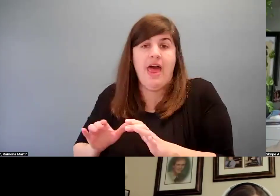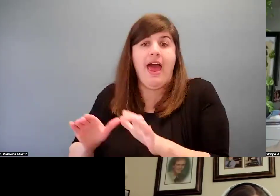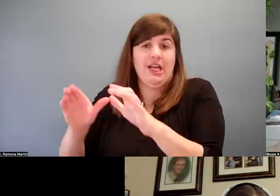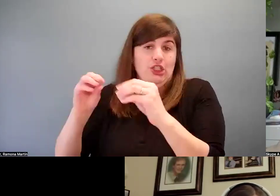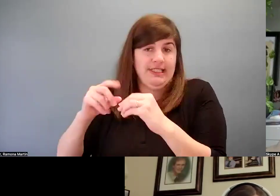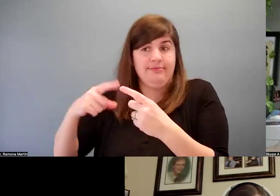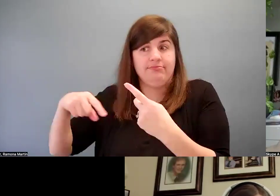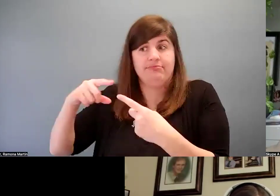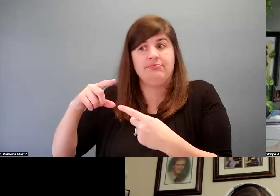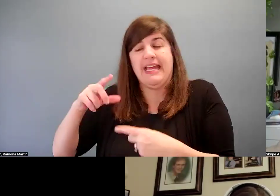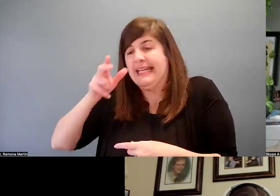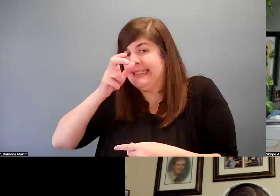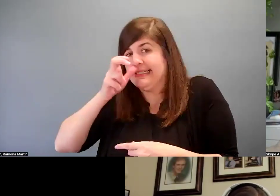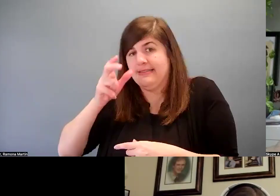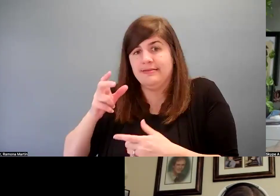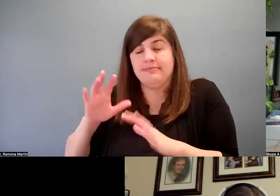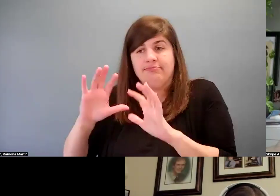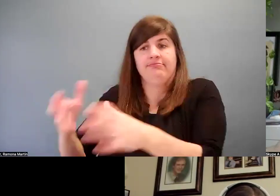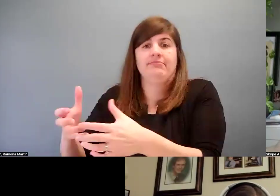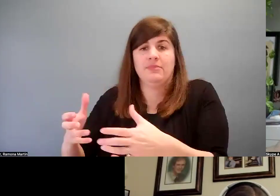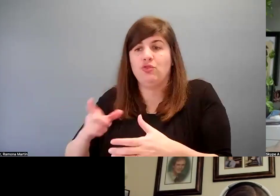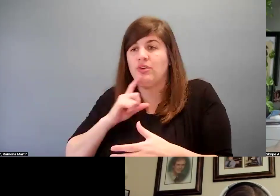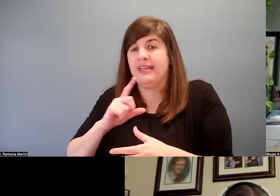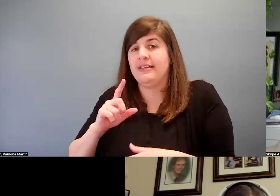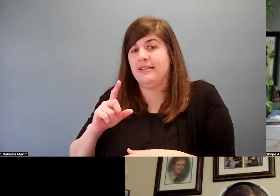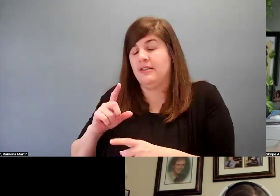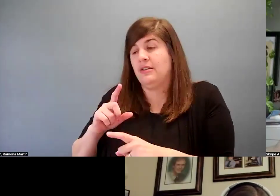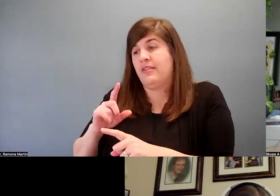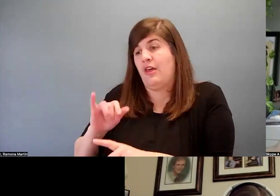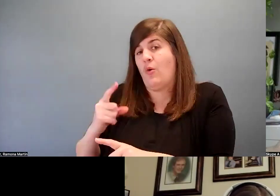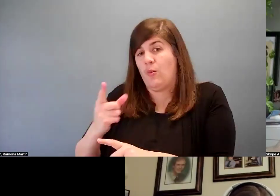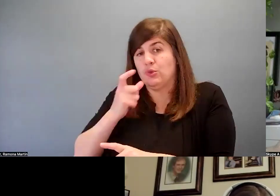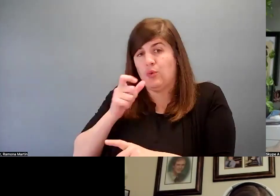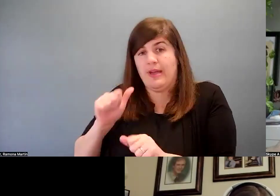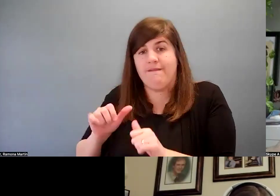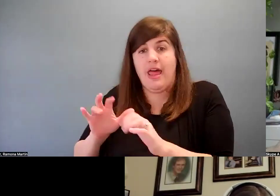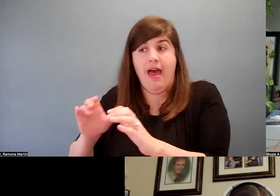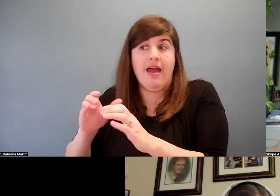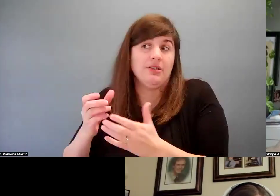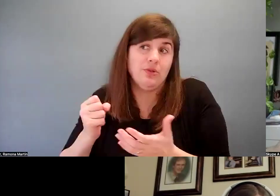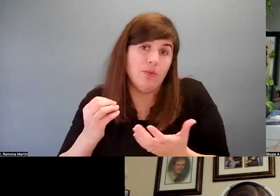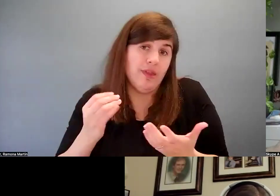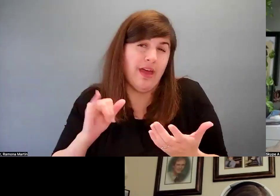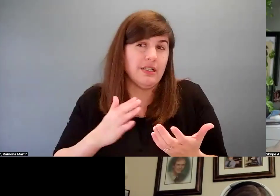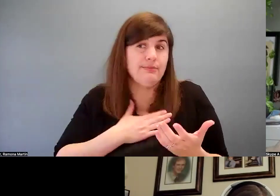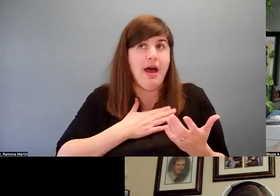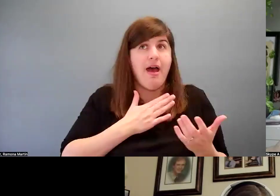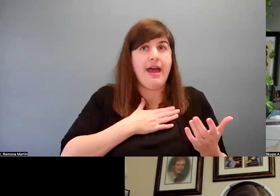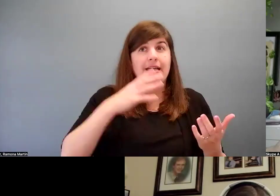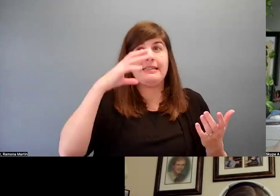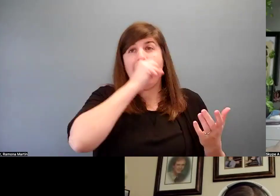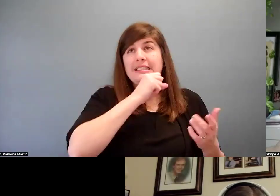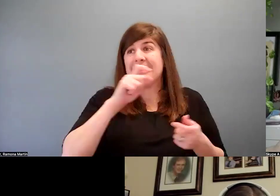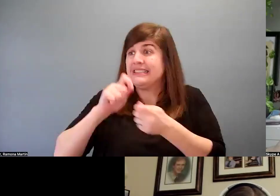kingdom. And insects are the only type of bugs that can fly. Um, so that's my guess. I don't know exactly